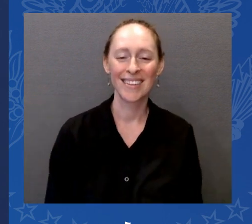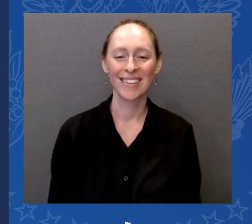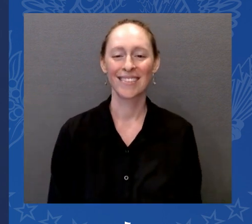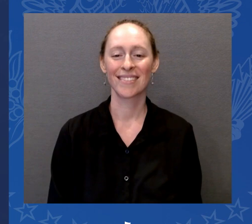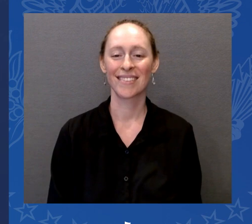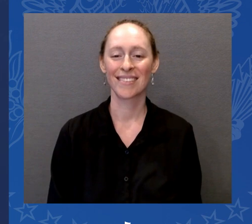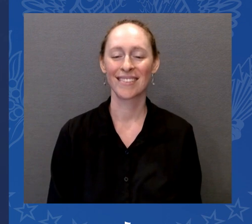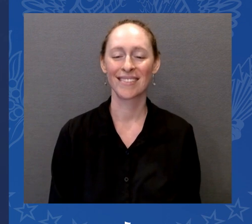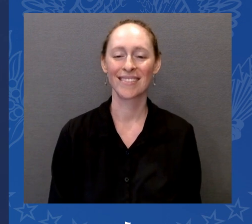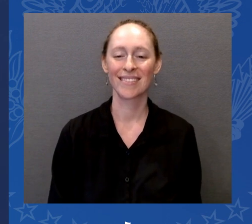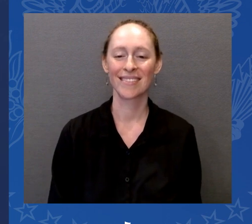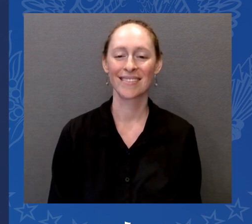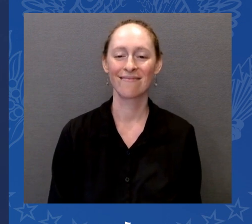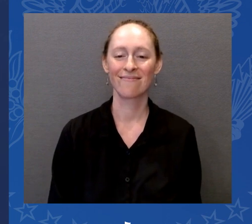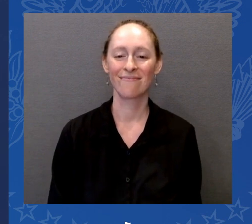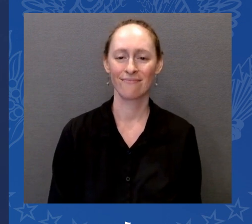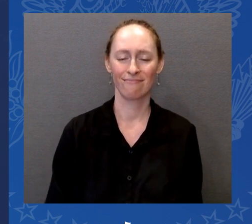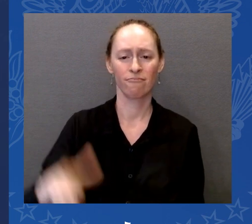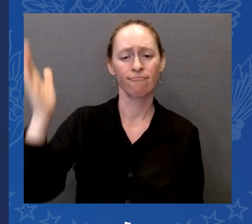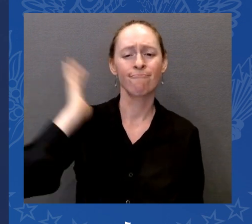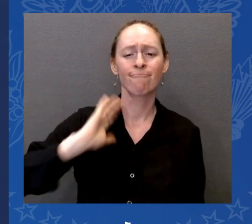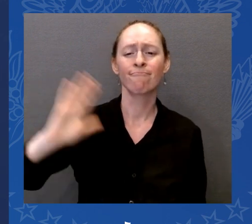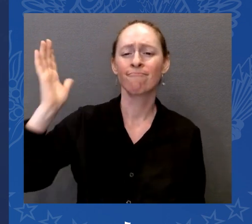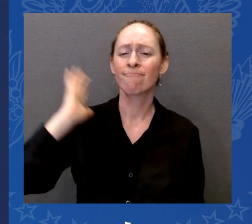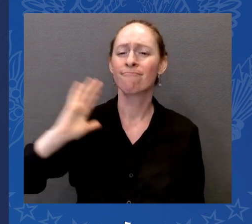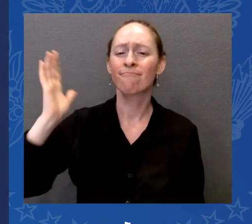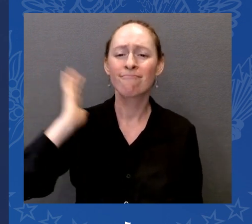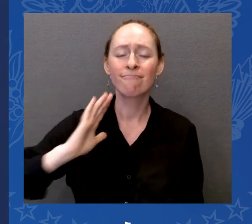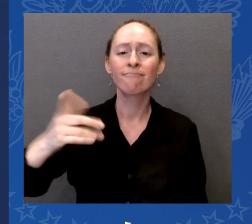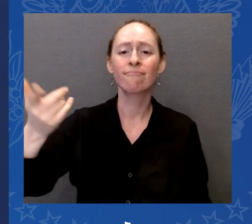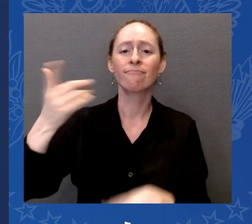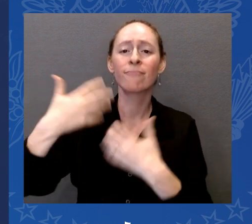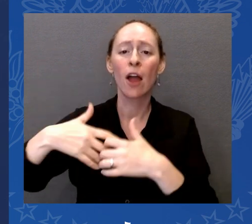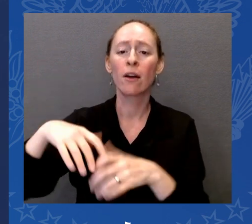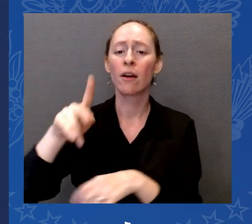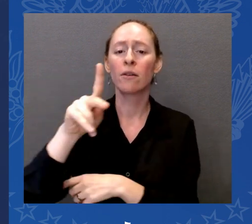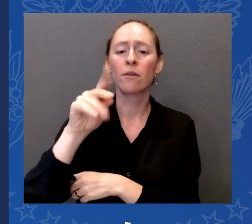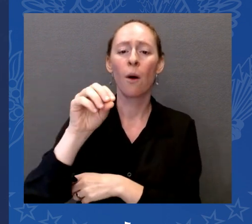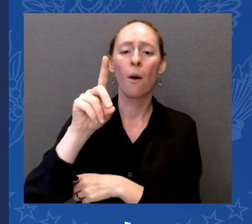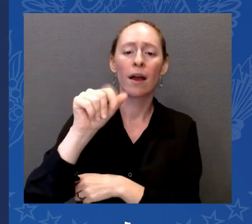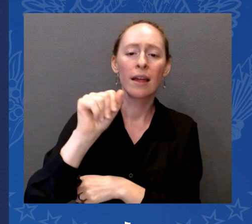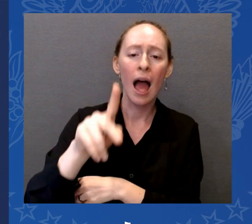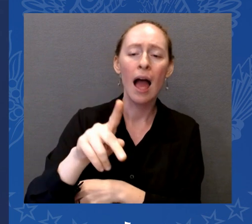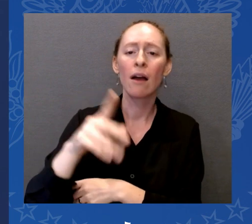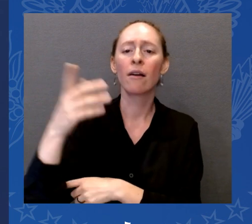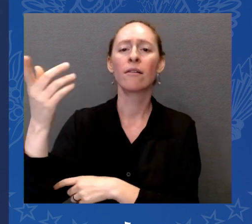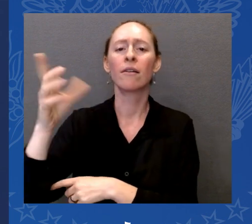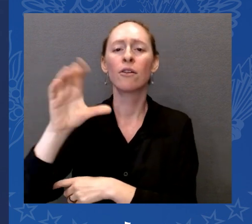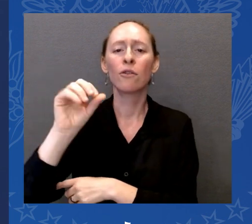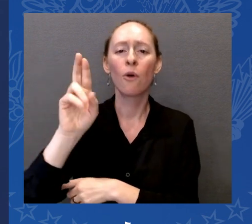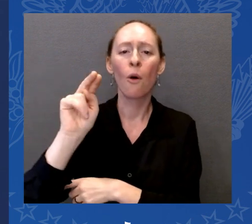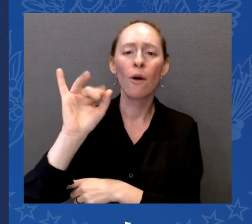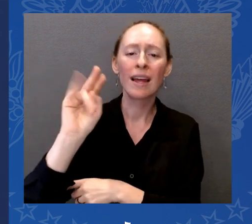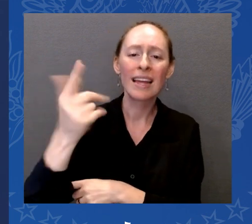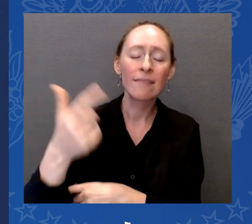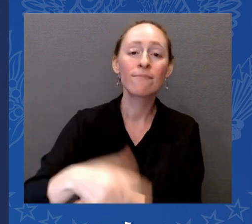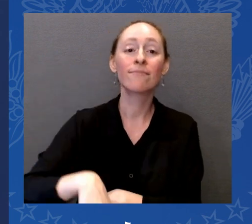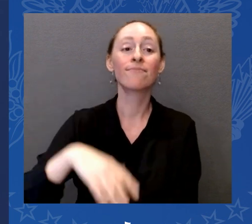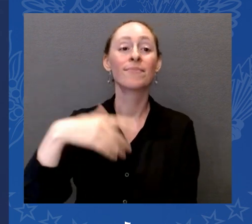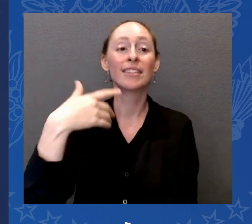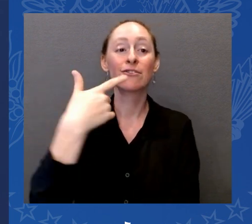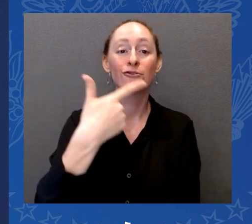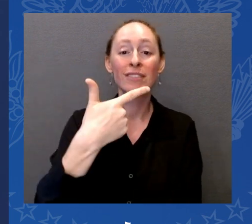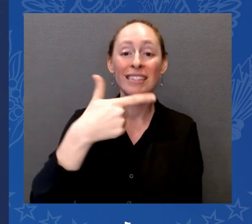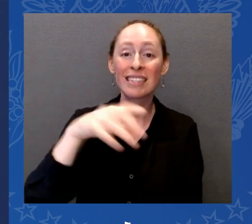Corning, General Electric. Governors always believed it could be that way again. She thought that would be the case, and the region is poised to lead the